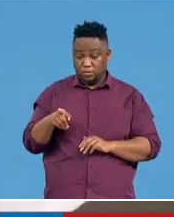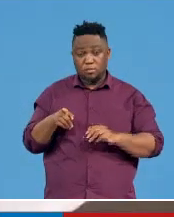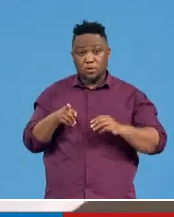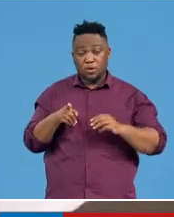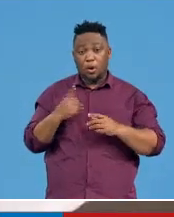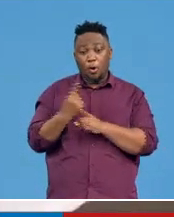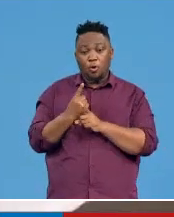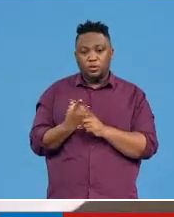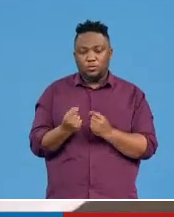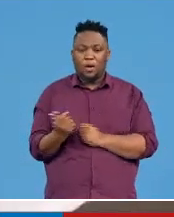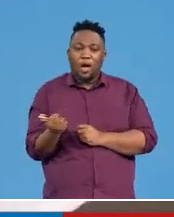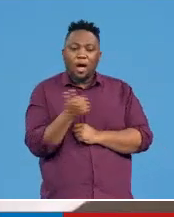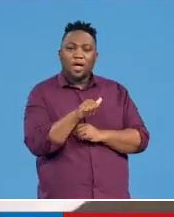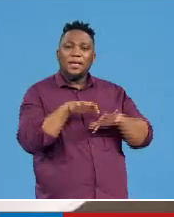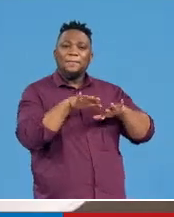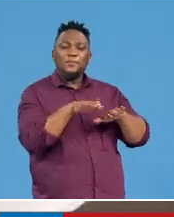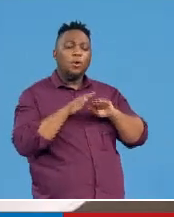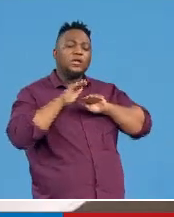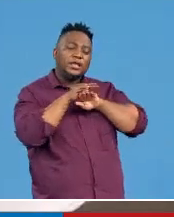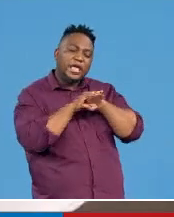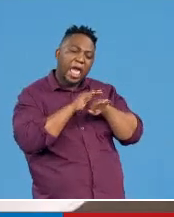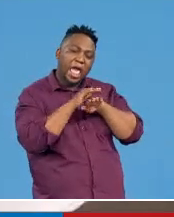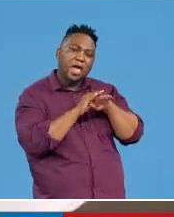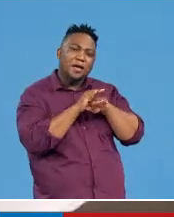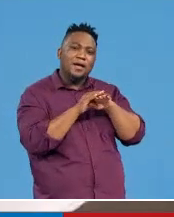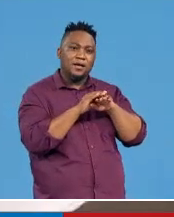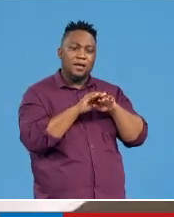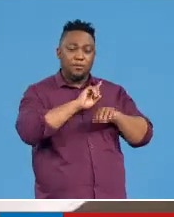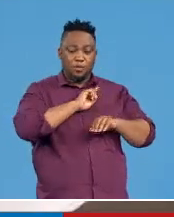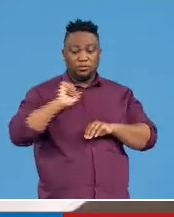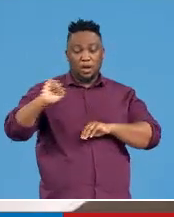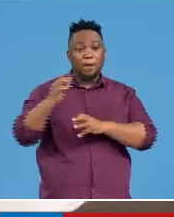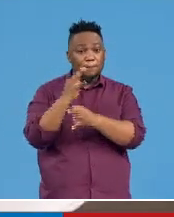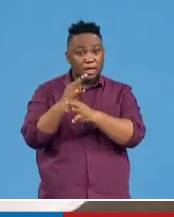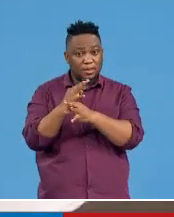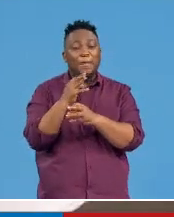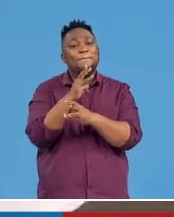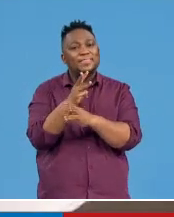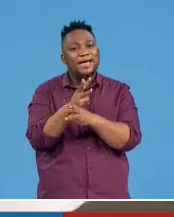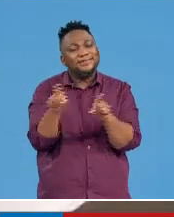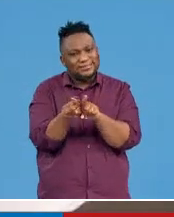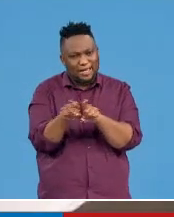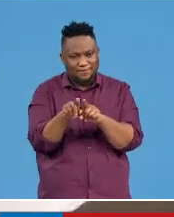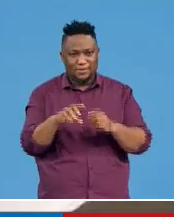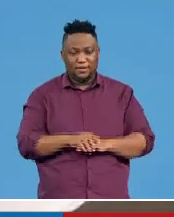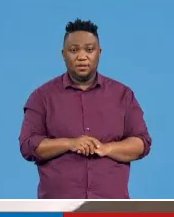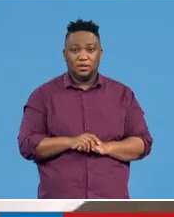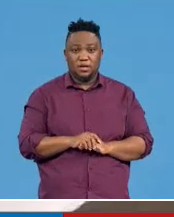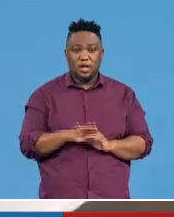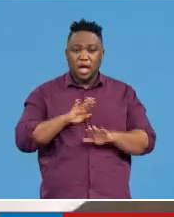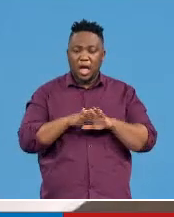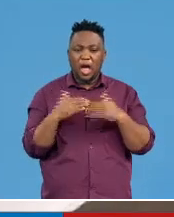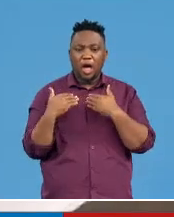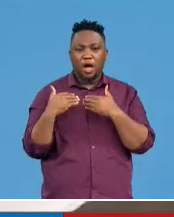embracing of the other was part of Jessie's DNA. Learning from our mum, Julie, she sacrificed her own comfort and